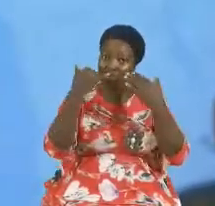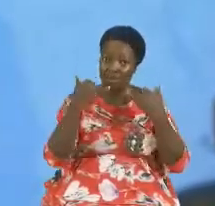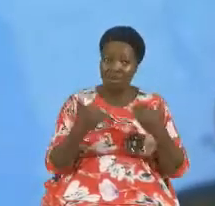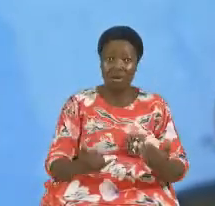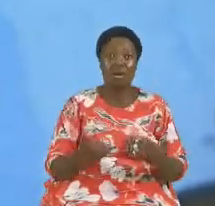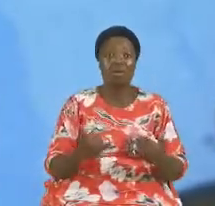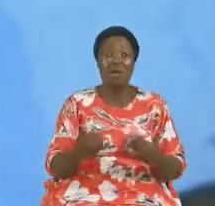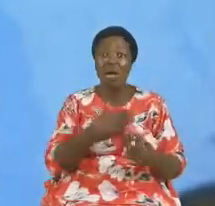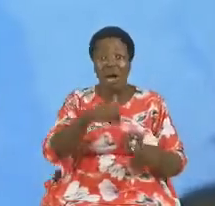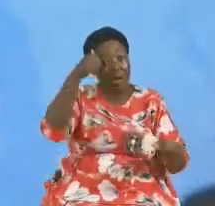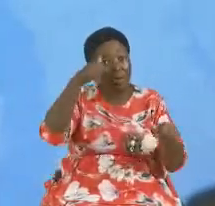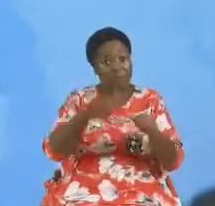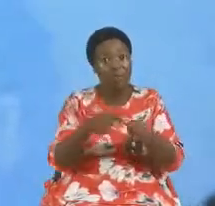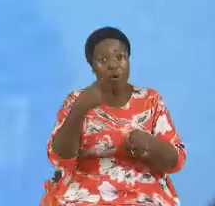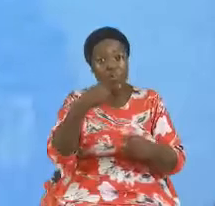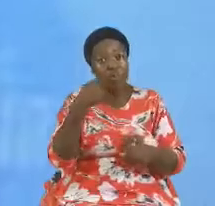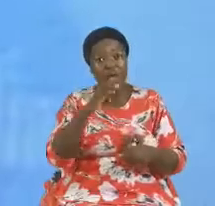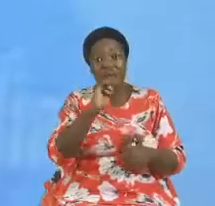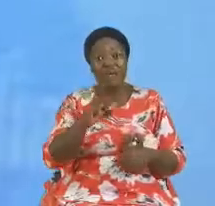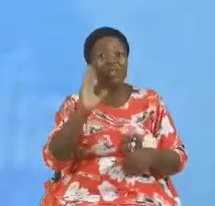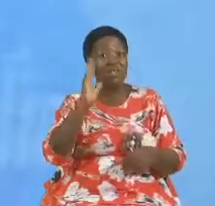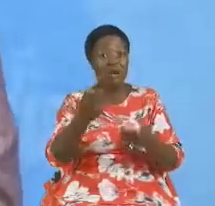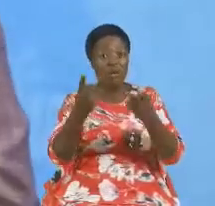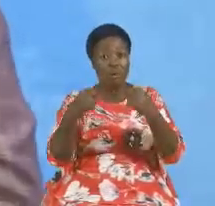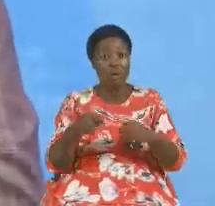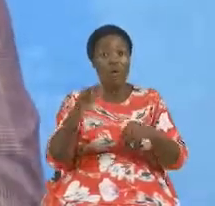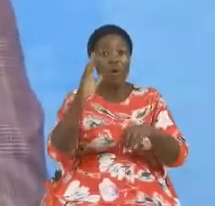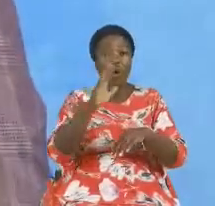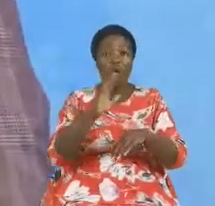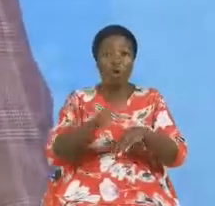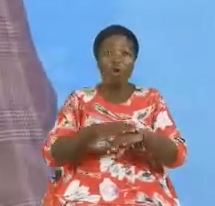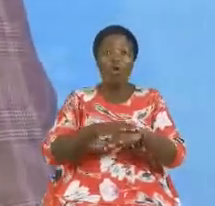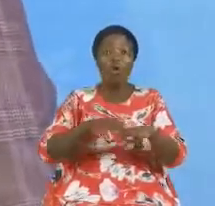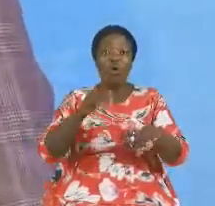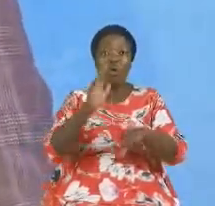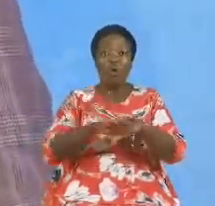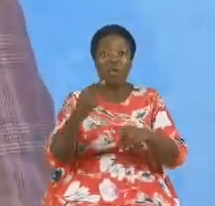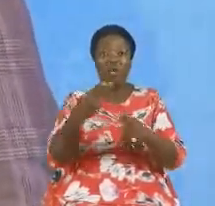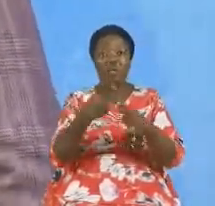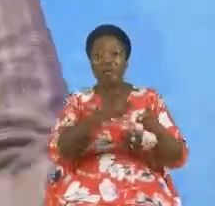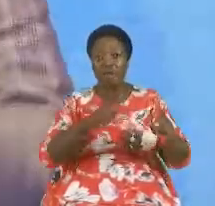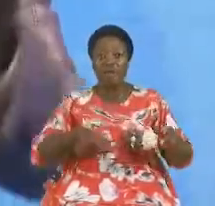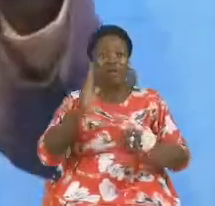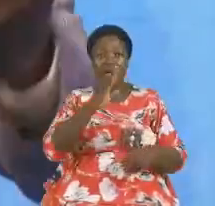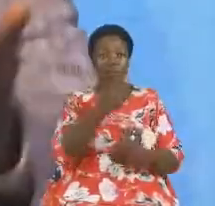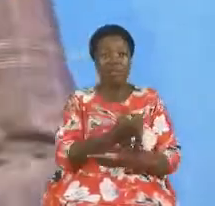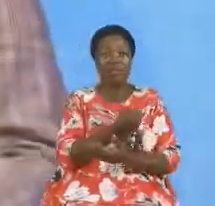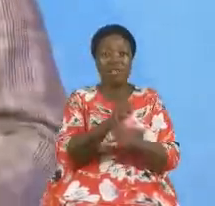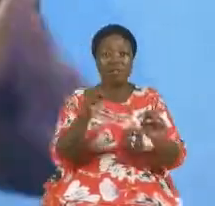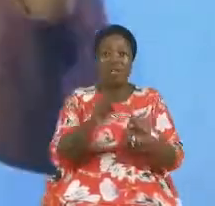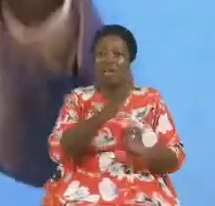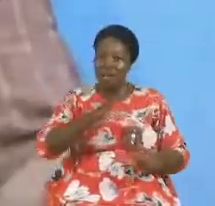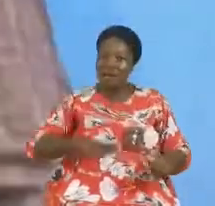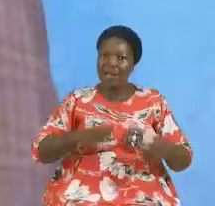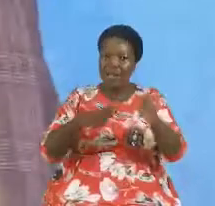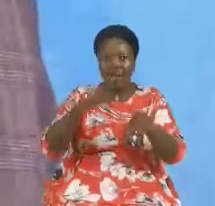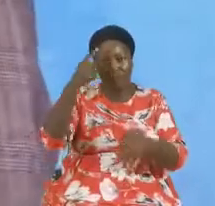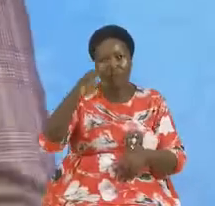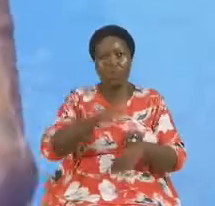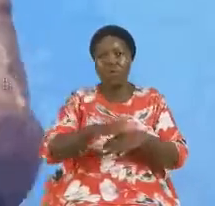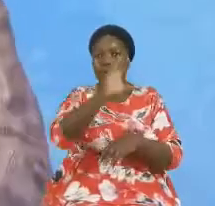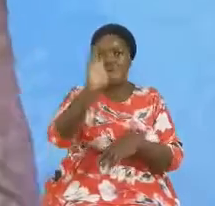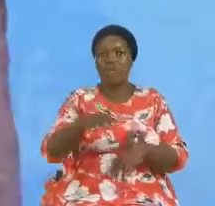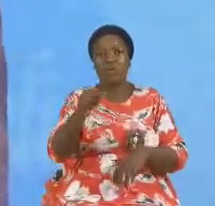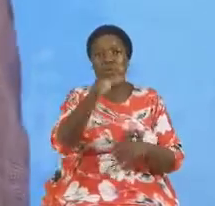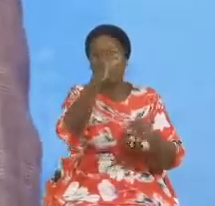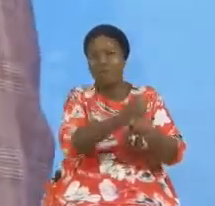want that new life, and I want it now. And remember, whosoever shall call on the name of the Lord